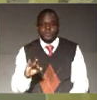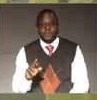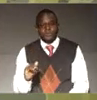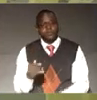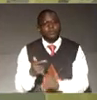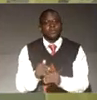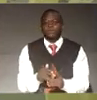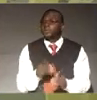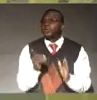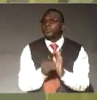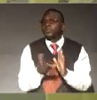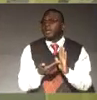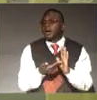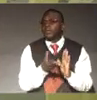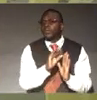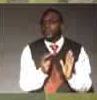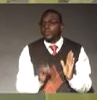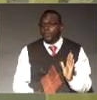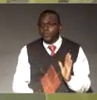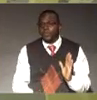without documentation.